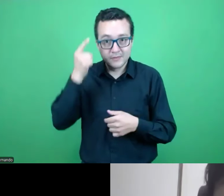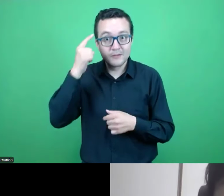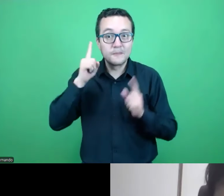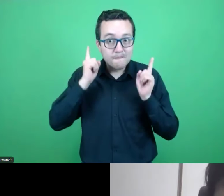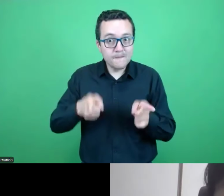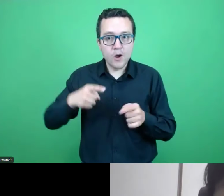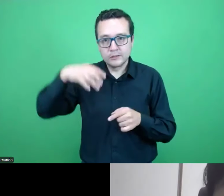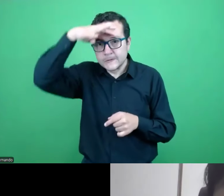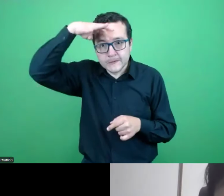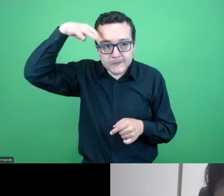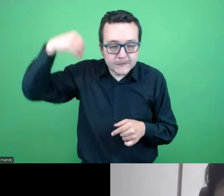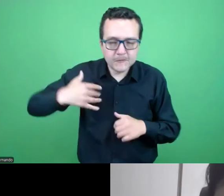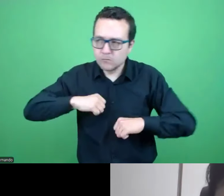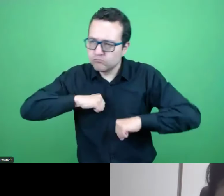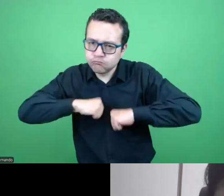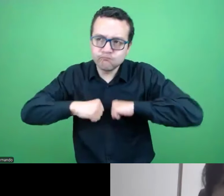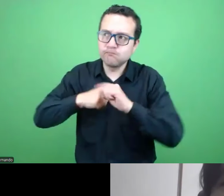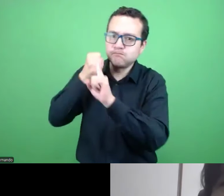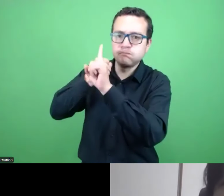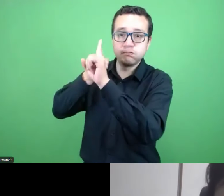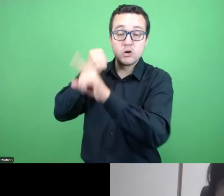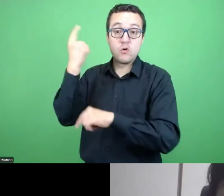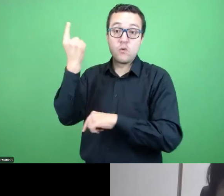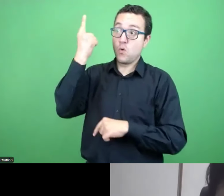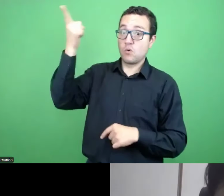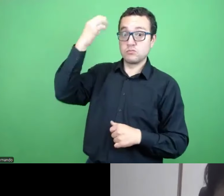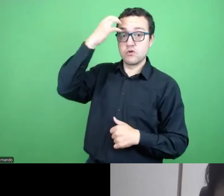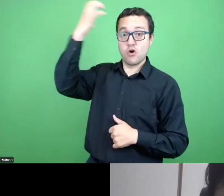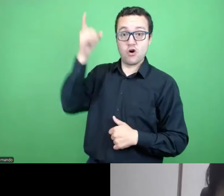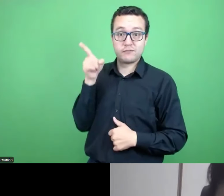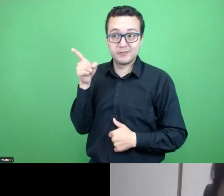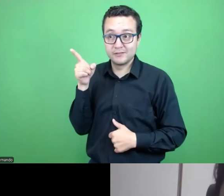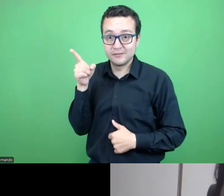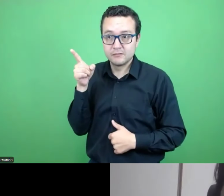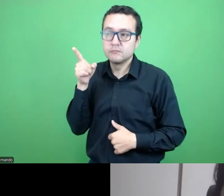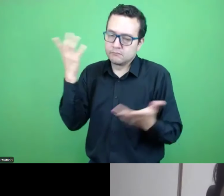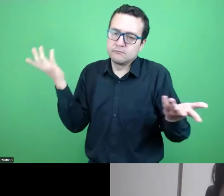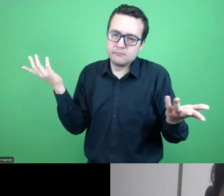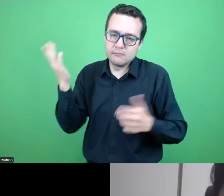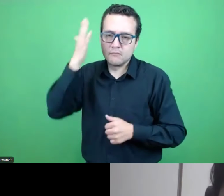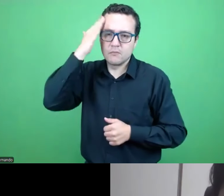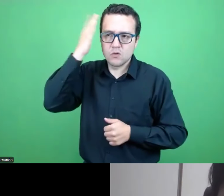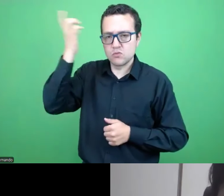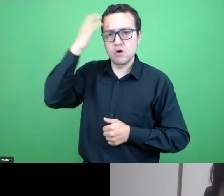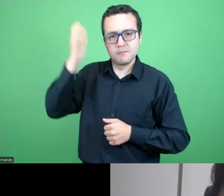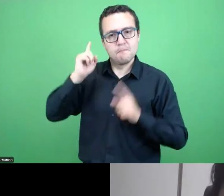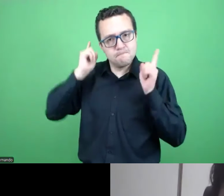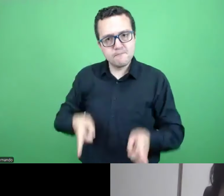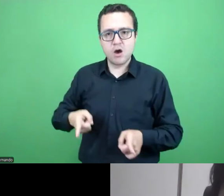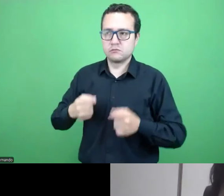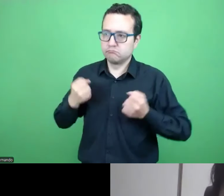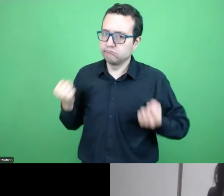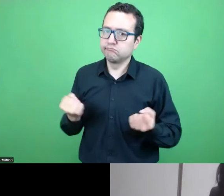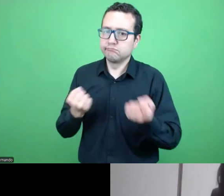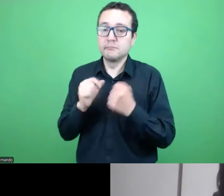only governments have the obligation to do something, but also other stakeholders. Because I mean, definitely we have now